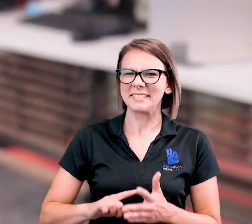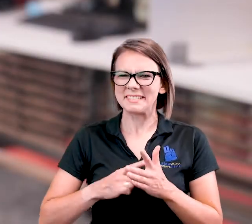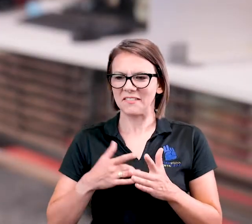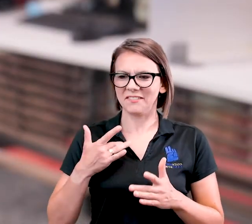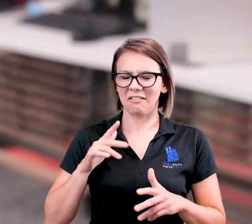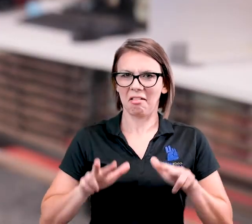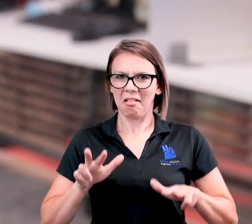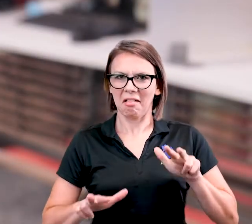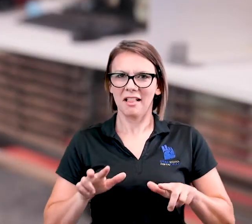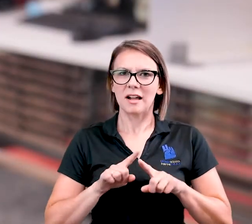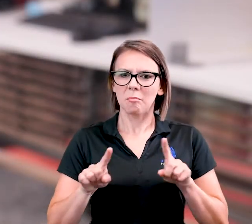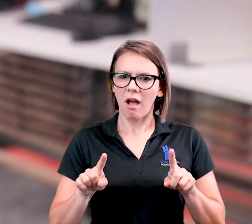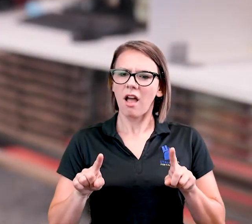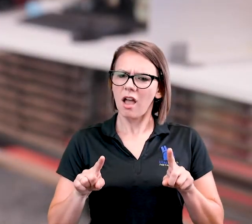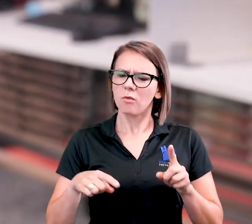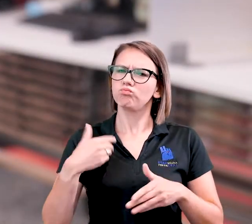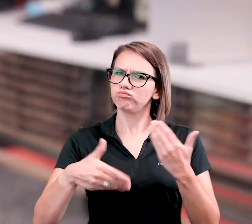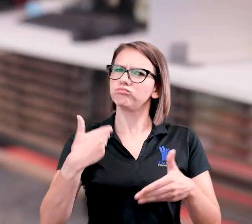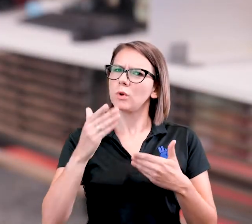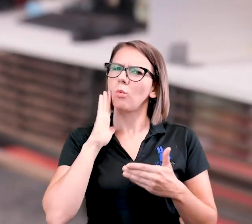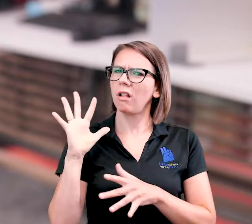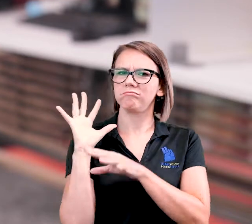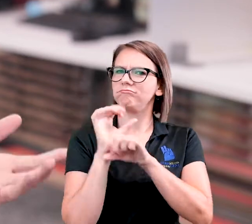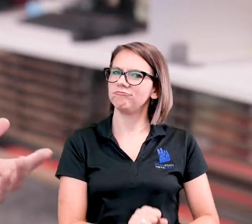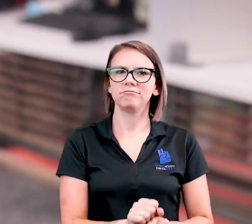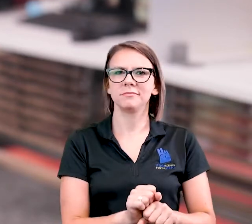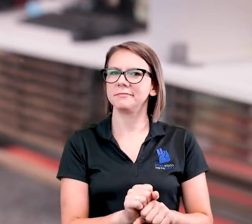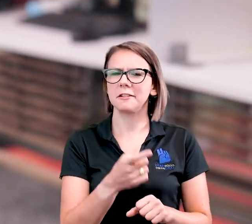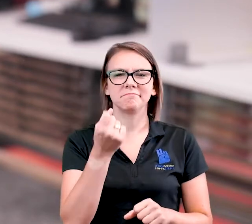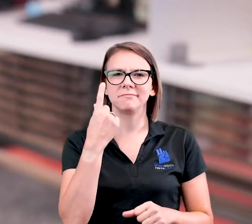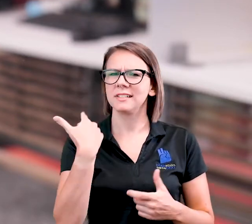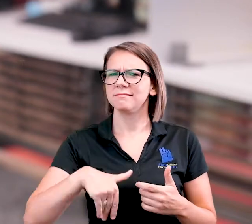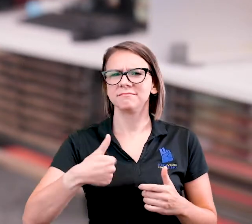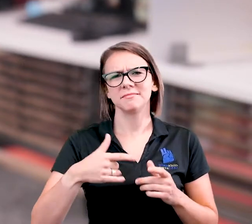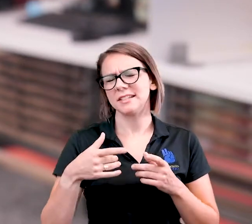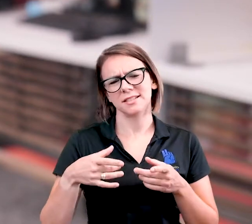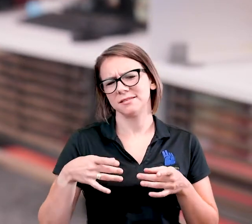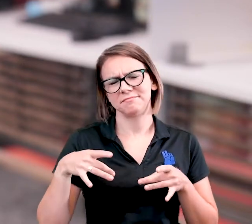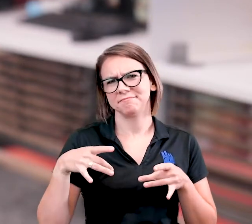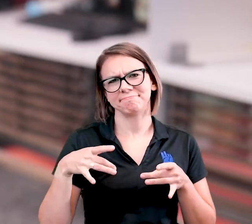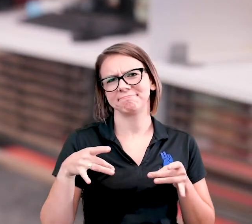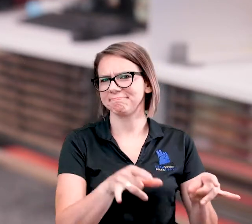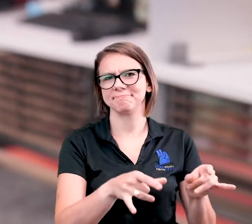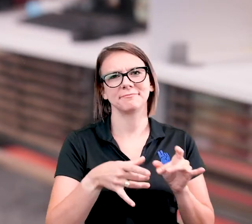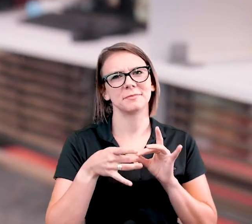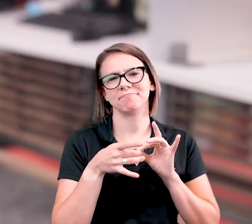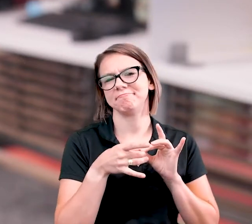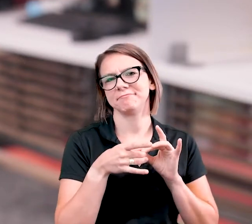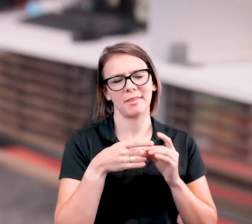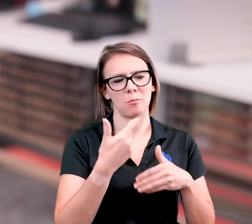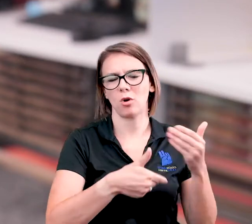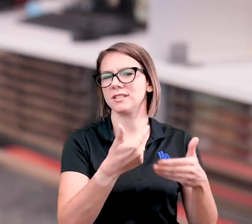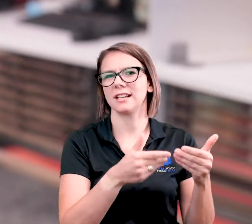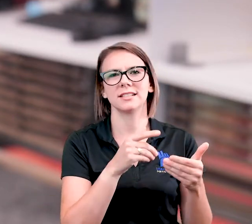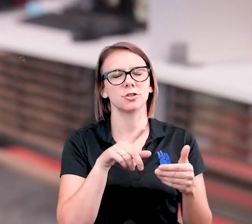at the beginning, but the more you work with a deaf student, you'll realize that it's a smooth, simple process. If you